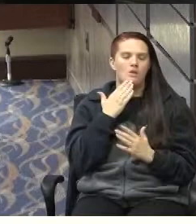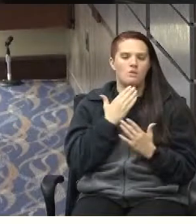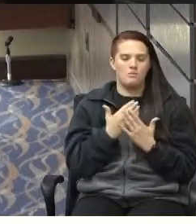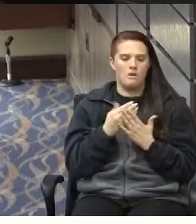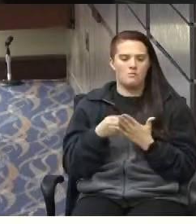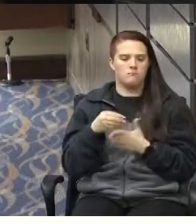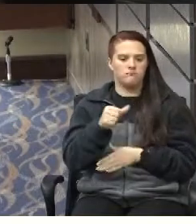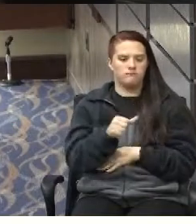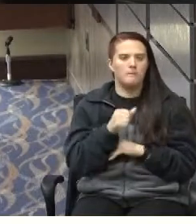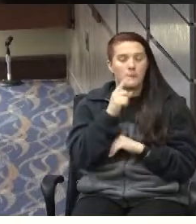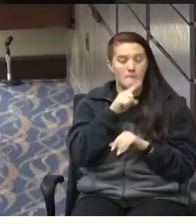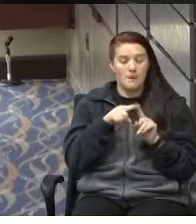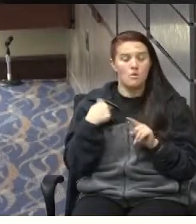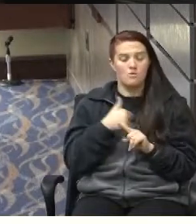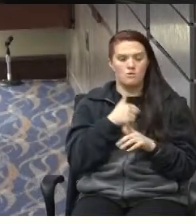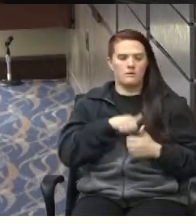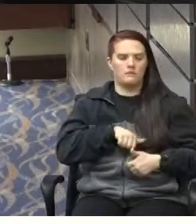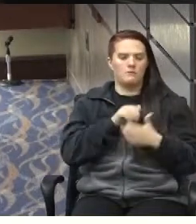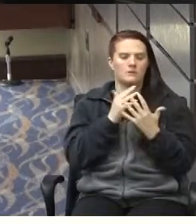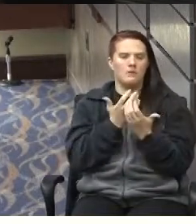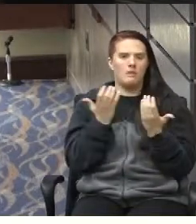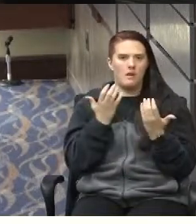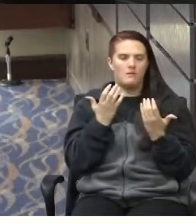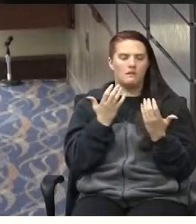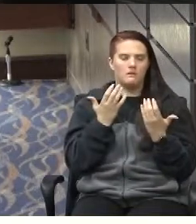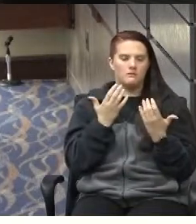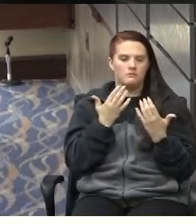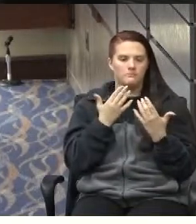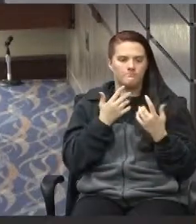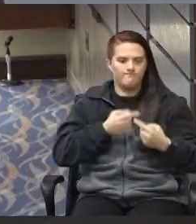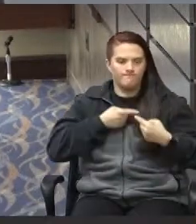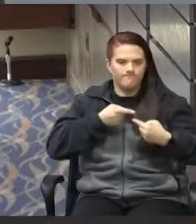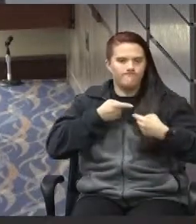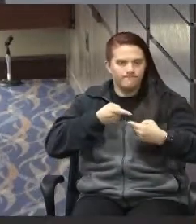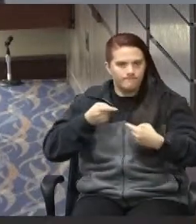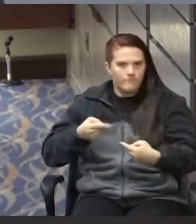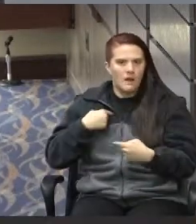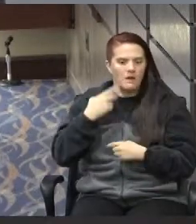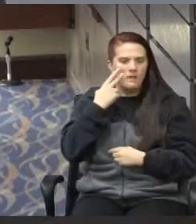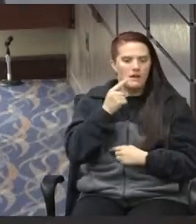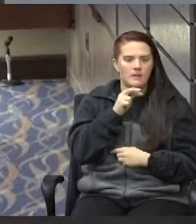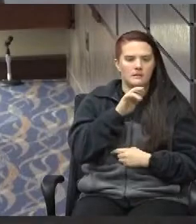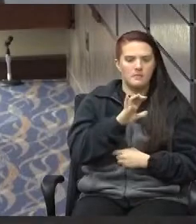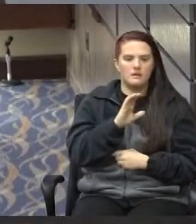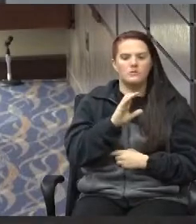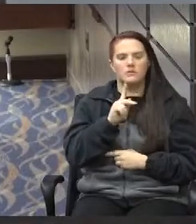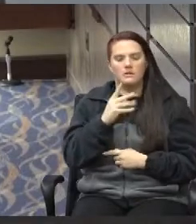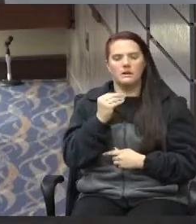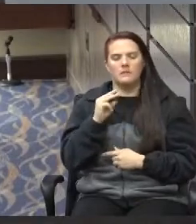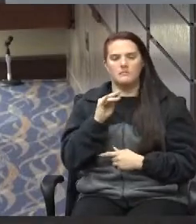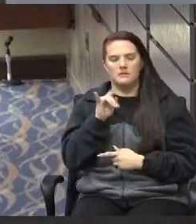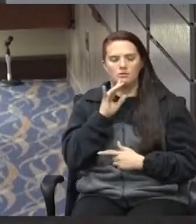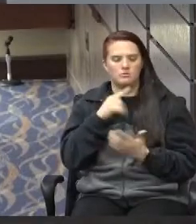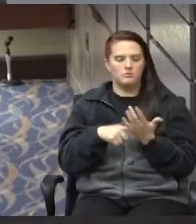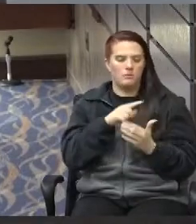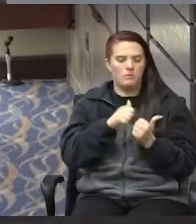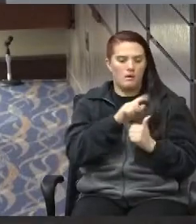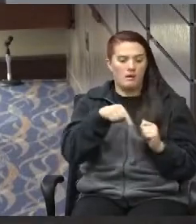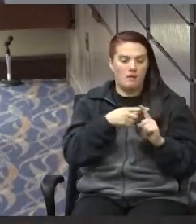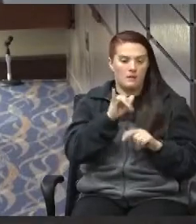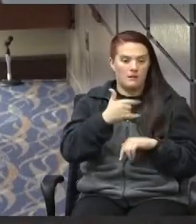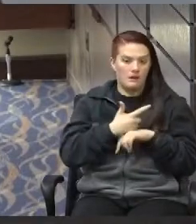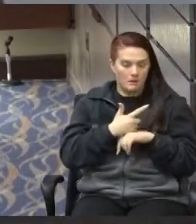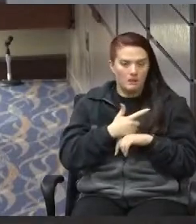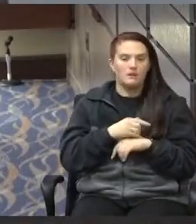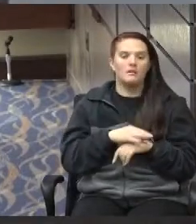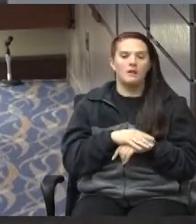well-compensated. But, you know, we face a lot of headwinds, and I think Patrick and Missy are going to talk a little bit about that today. Headwinds to hire